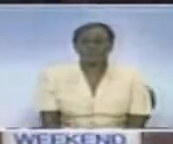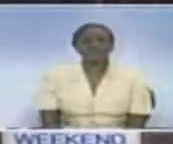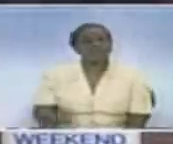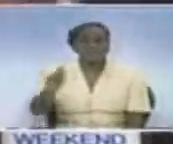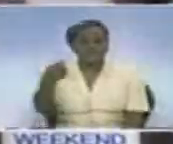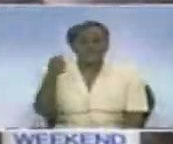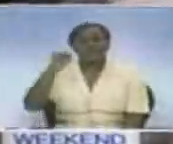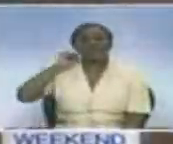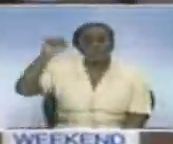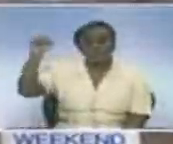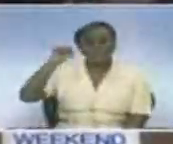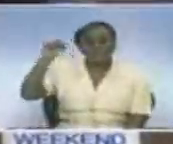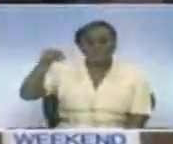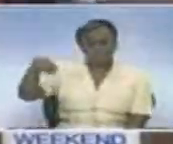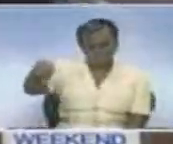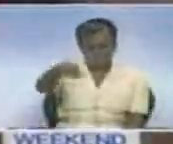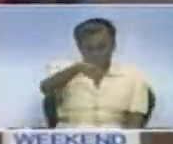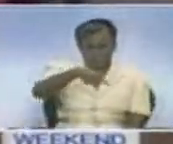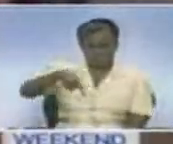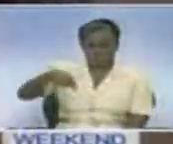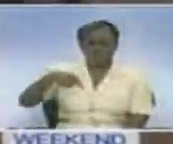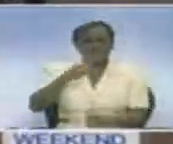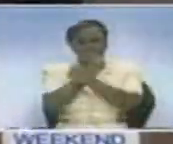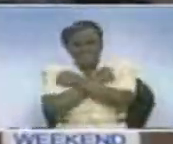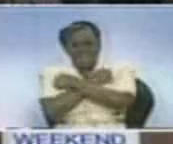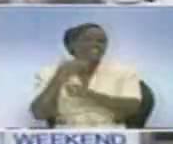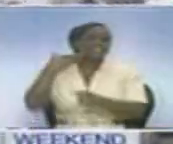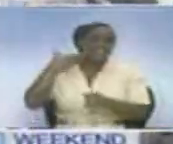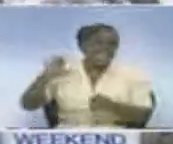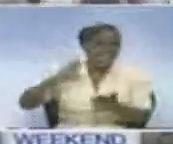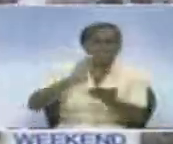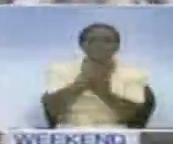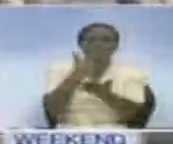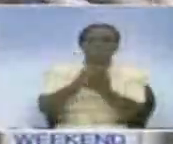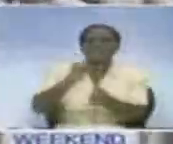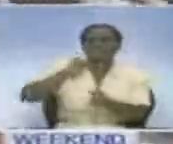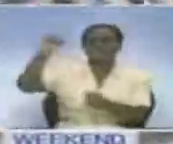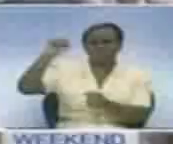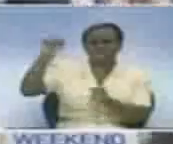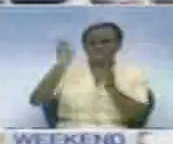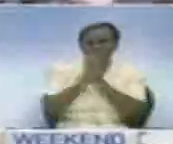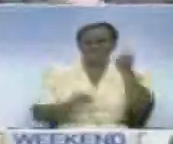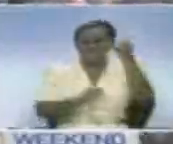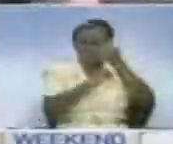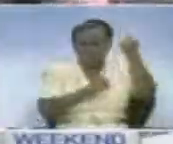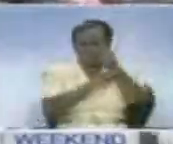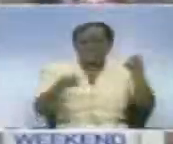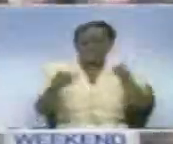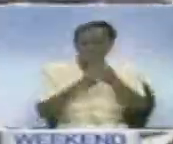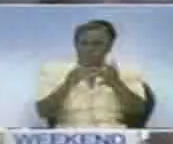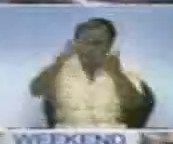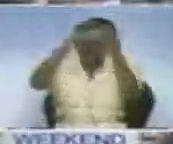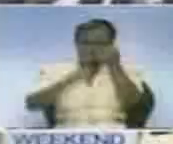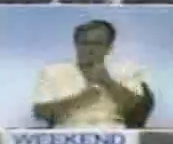Kenya's politics is a vicious circle of a love-hate relationships between politicians and their supporters, mostly followers from their ethnic